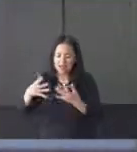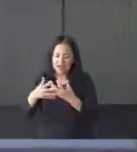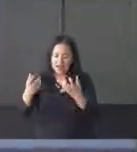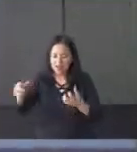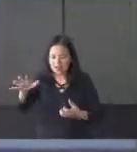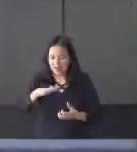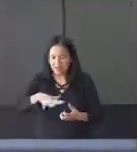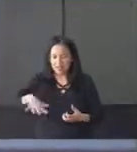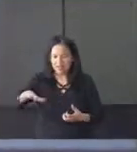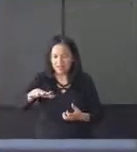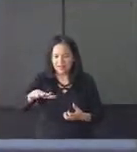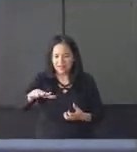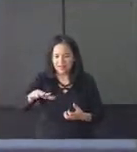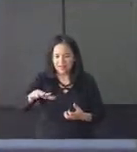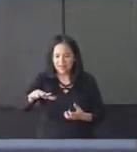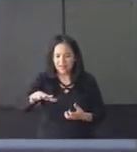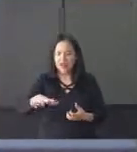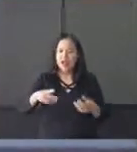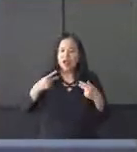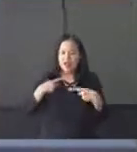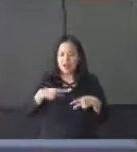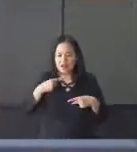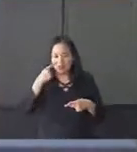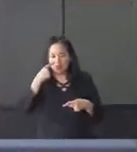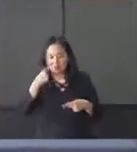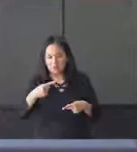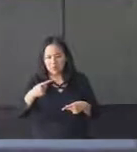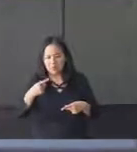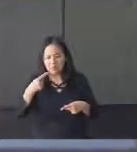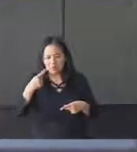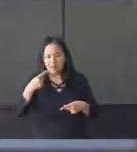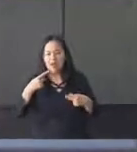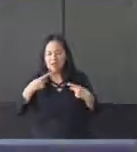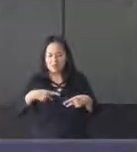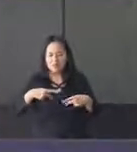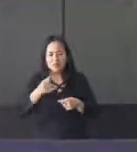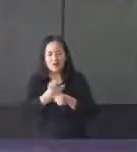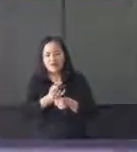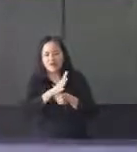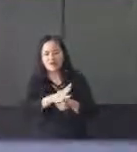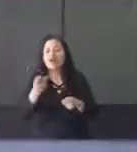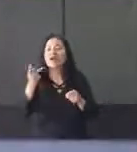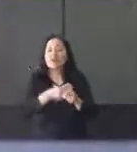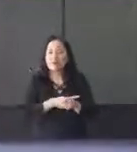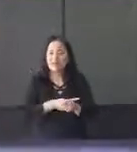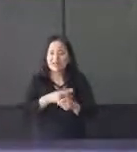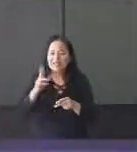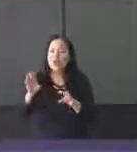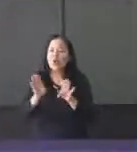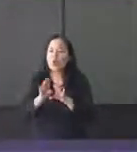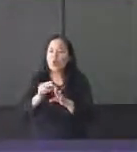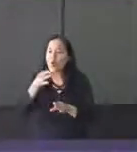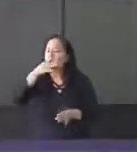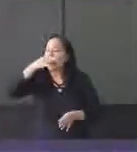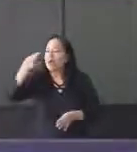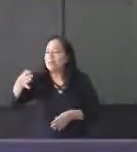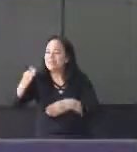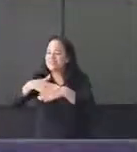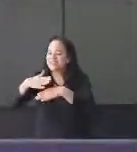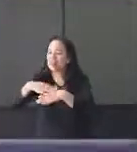And at land, the activity is to inform constantly the public opinion through the media.